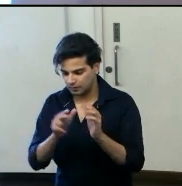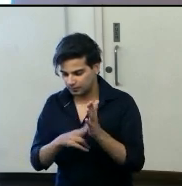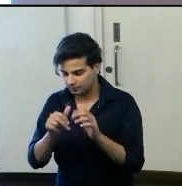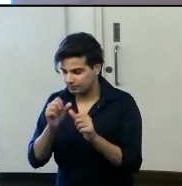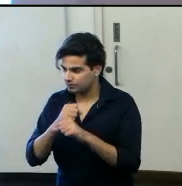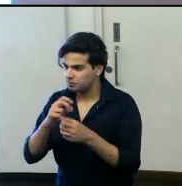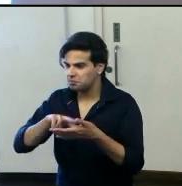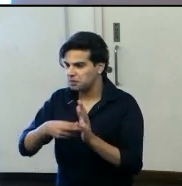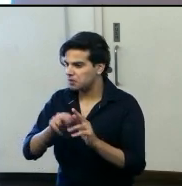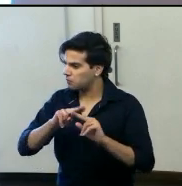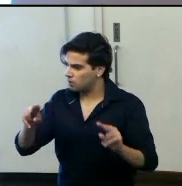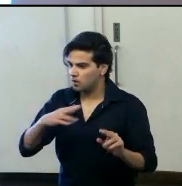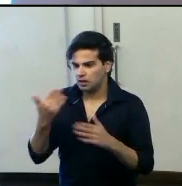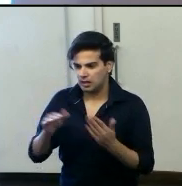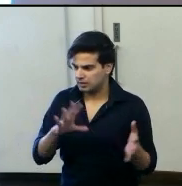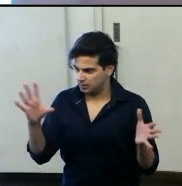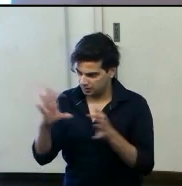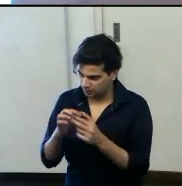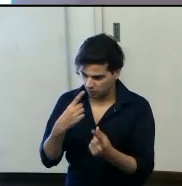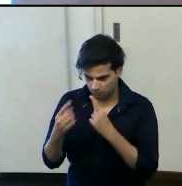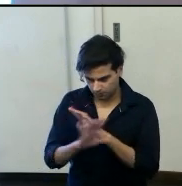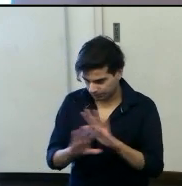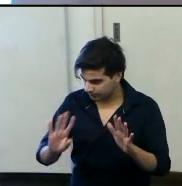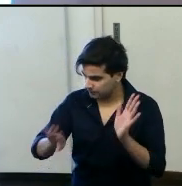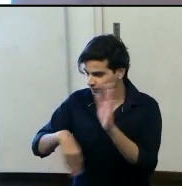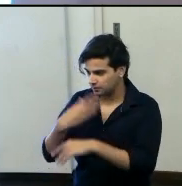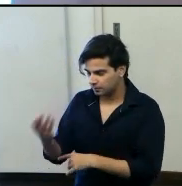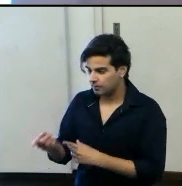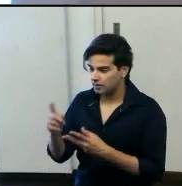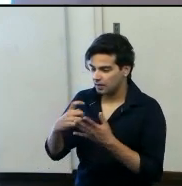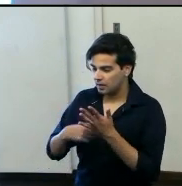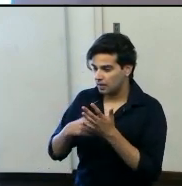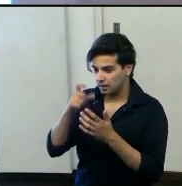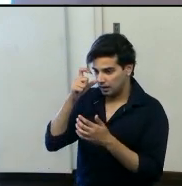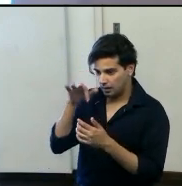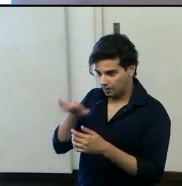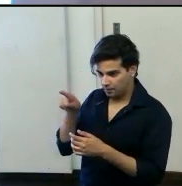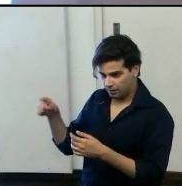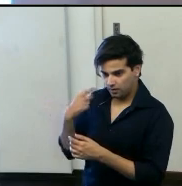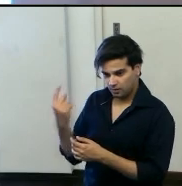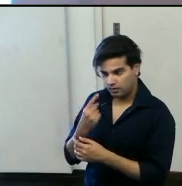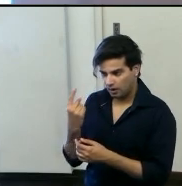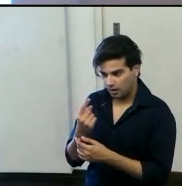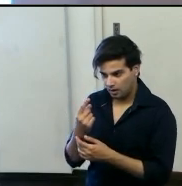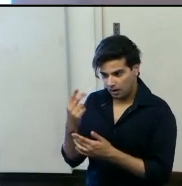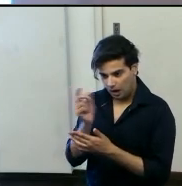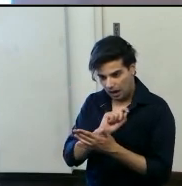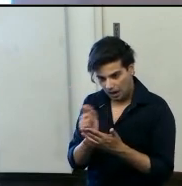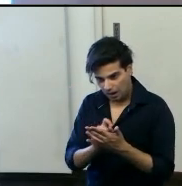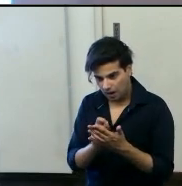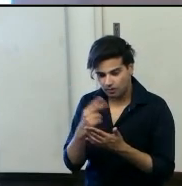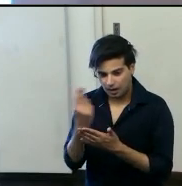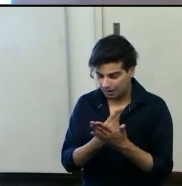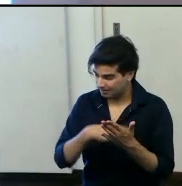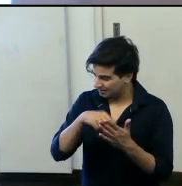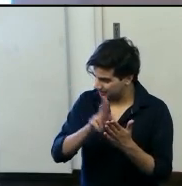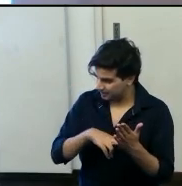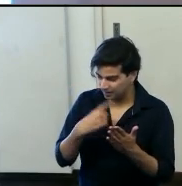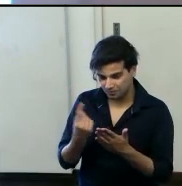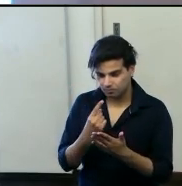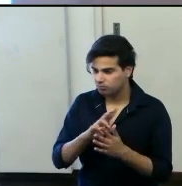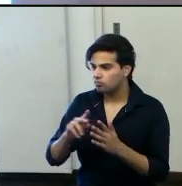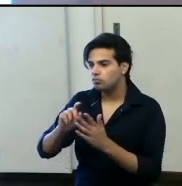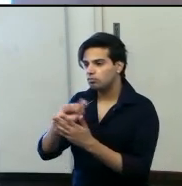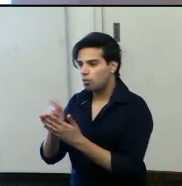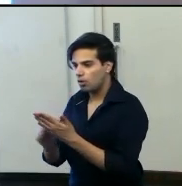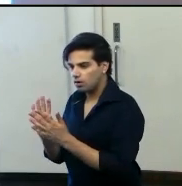death. And Ravi is not just an artist, he is a poet as well. And he